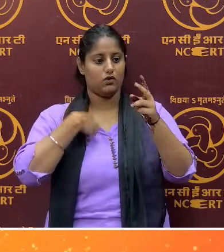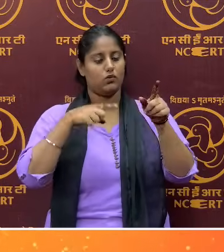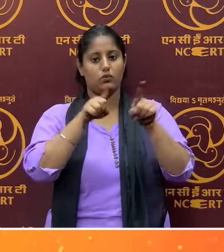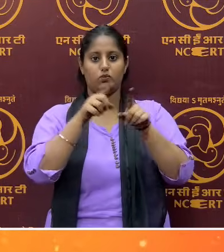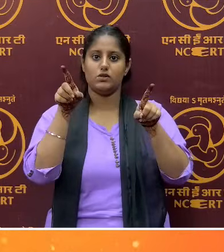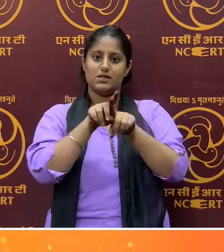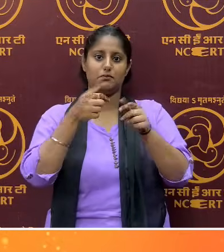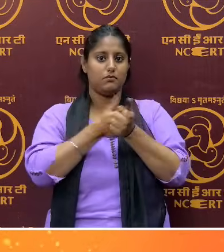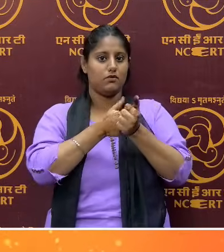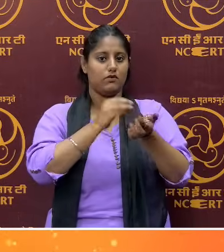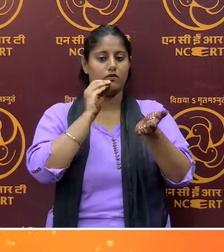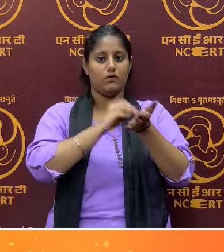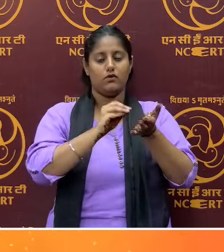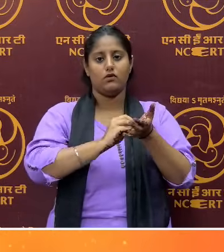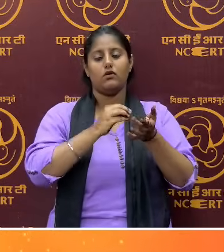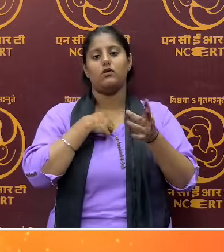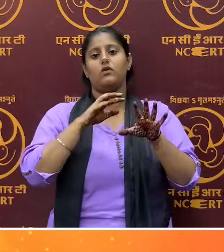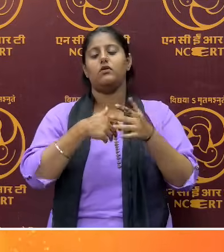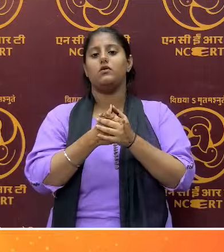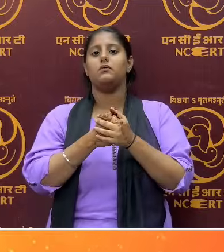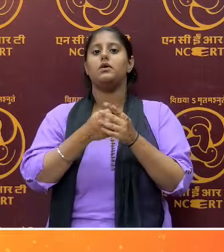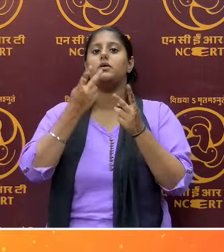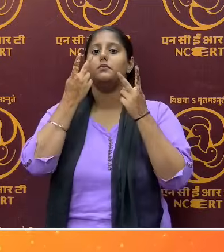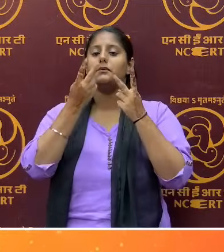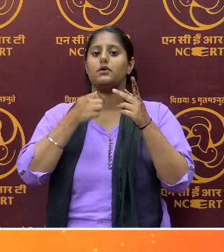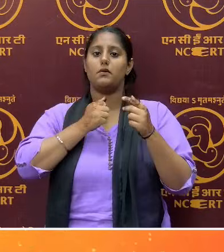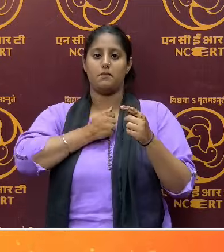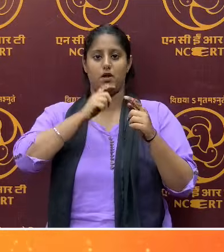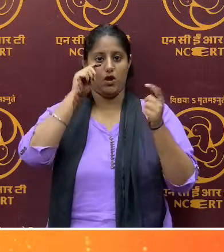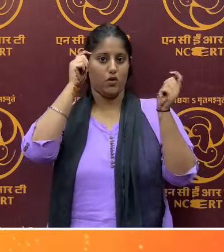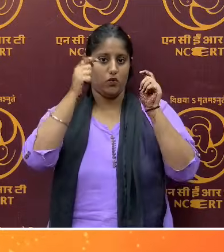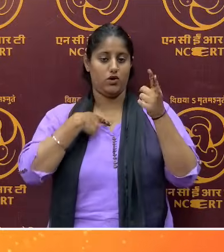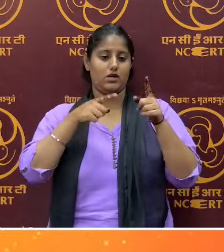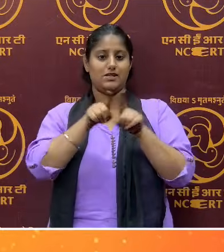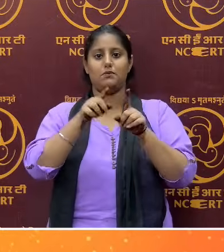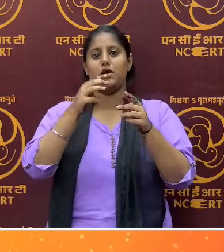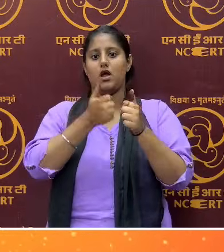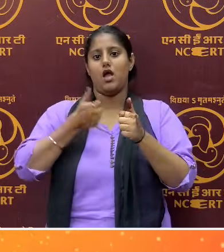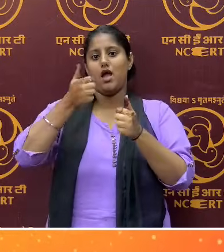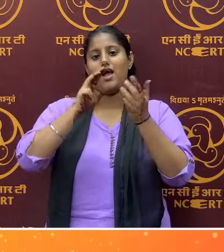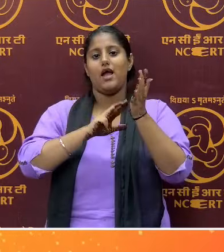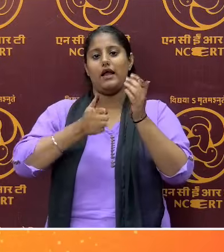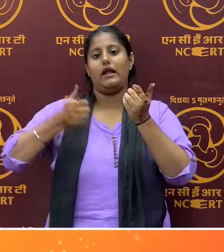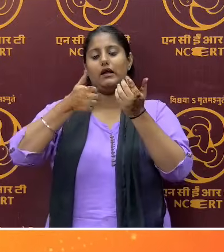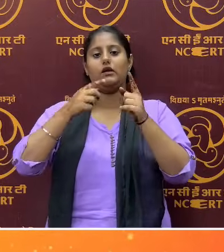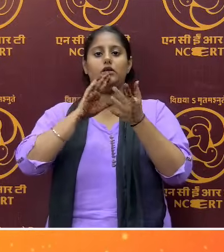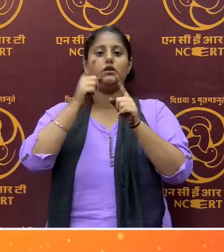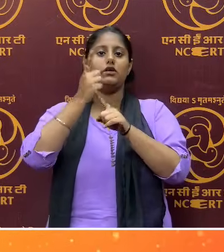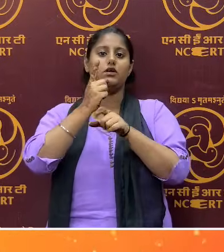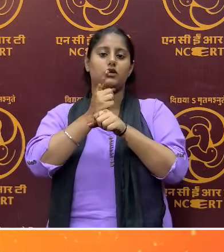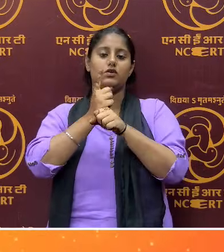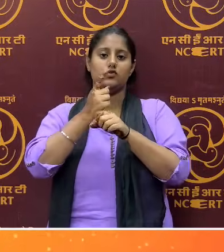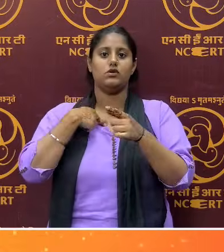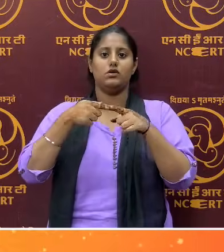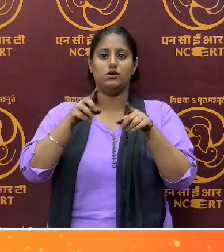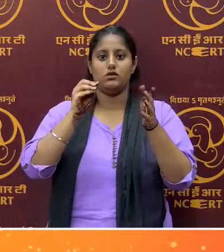will land on select your role screen. Here I can select my role as a head teacher. I will enter the school UDICE code